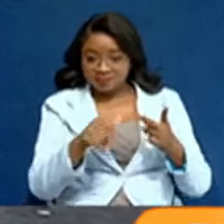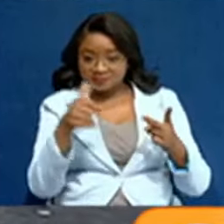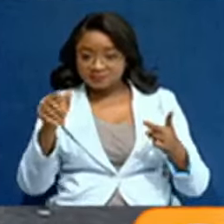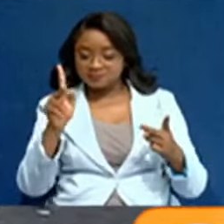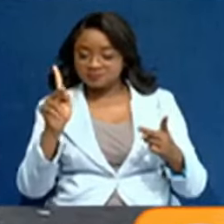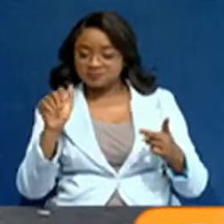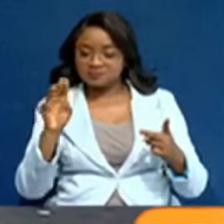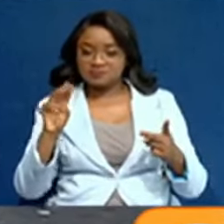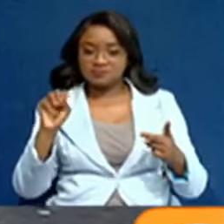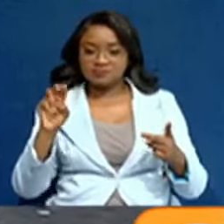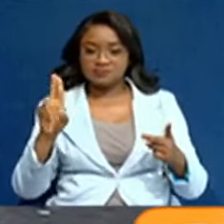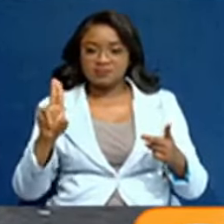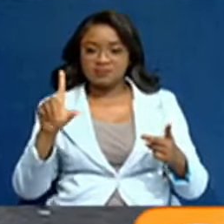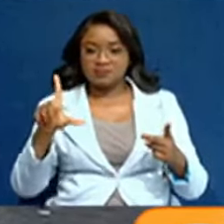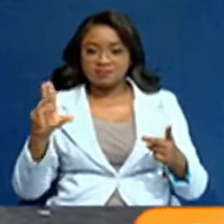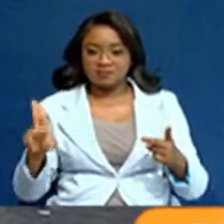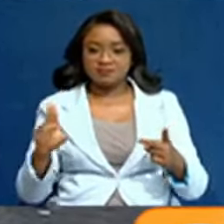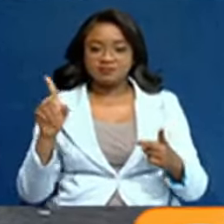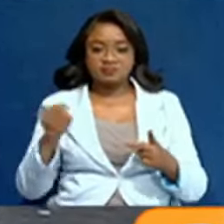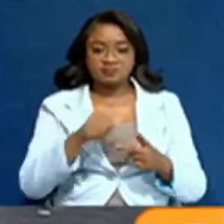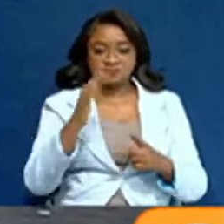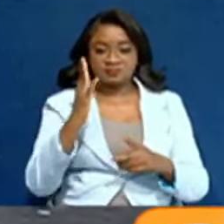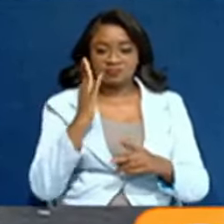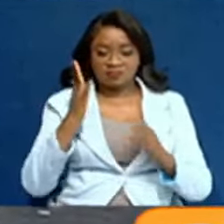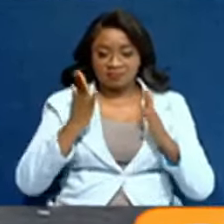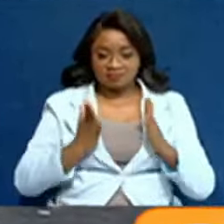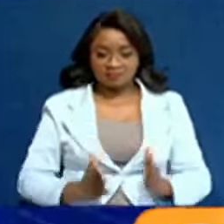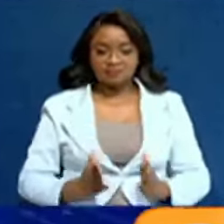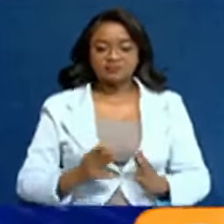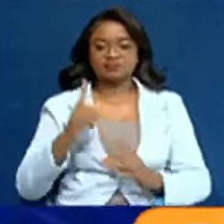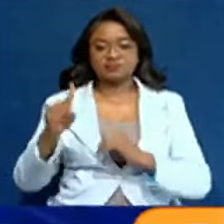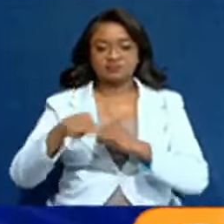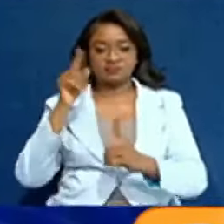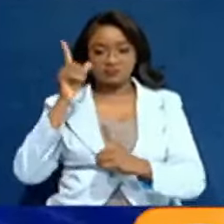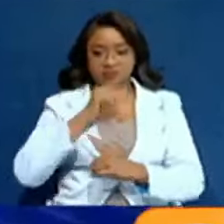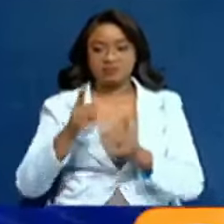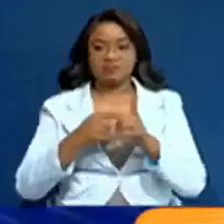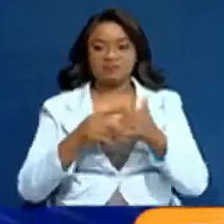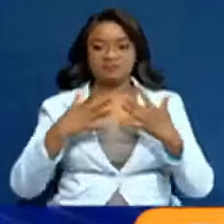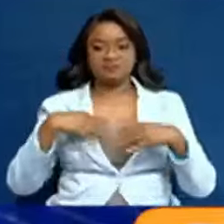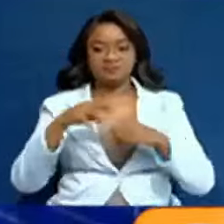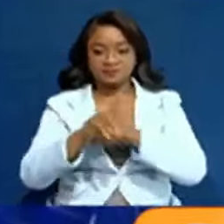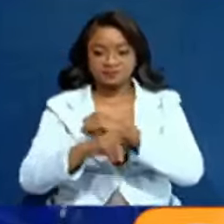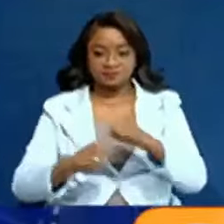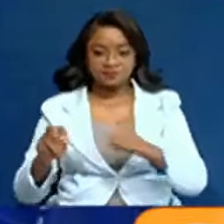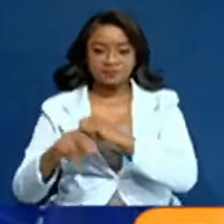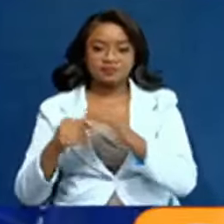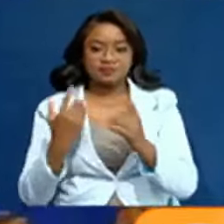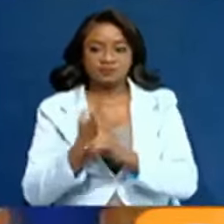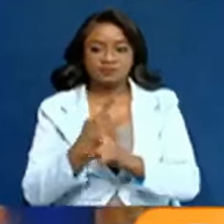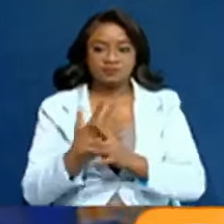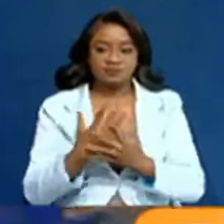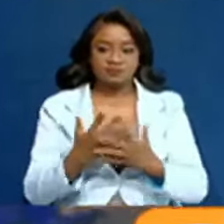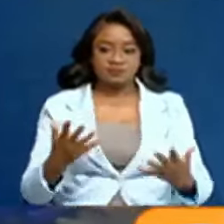one security guard was maimed and killed before suspects made away with several cartons of nails and barbed wires.